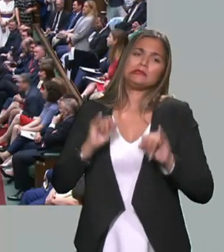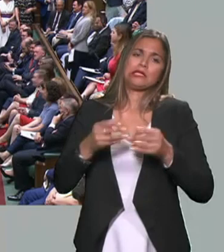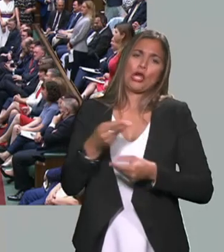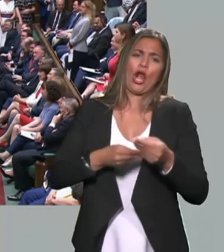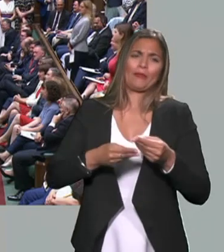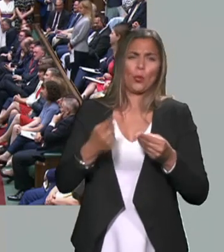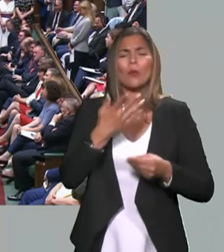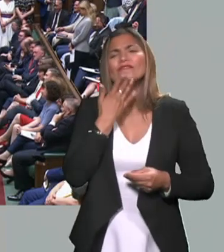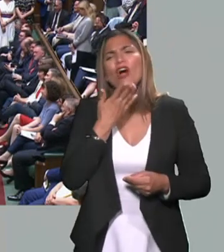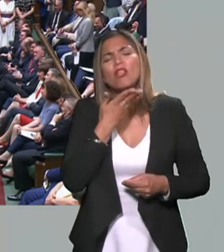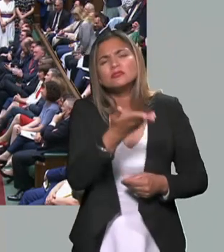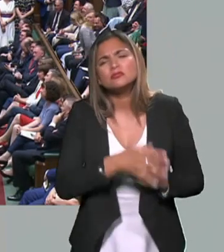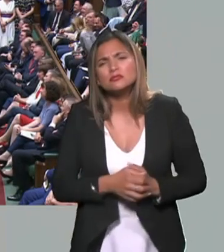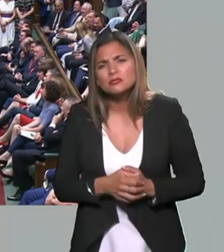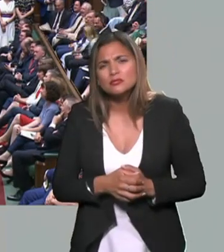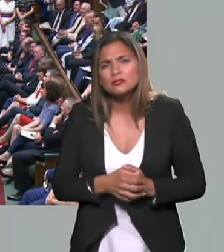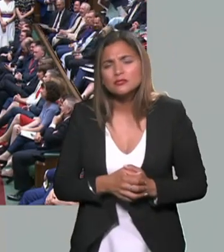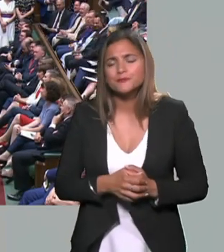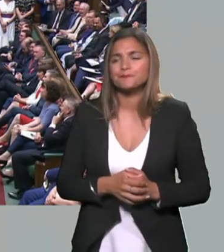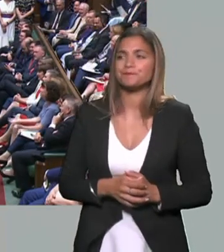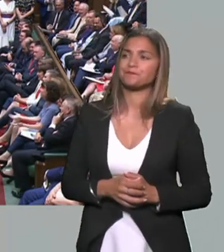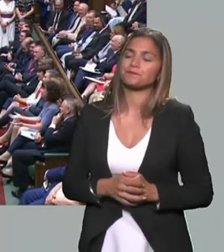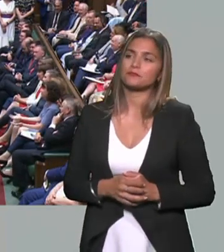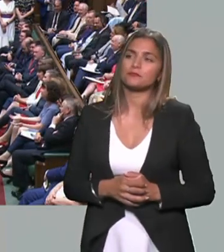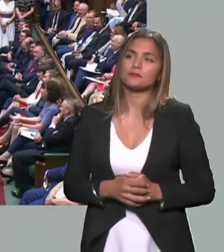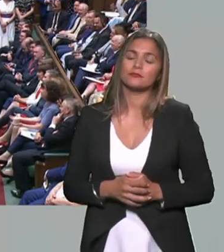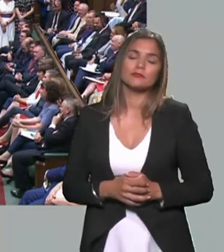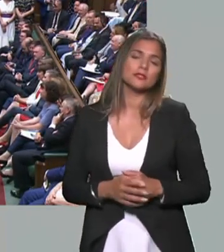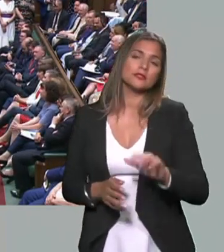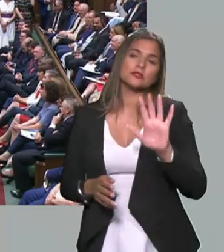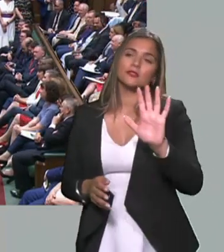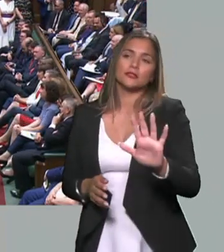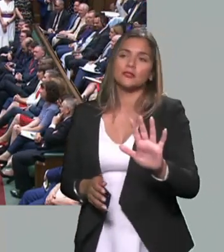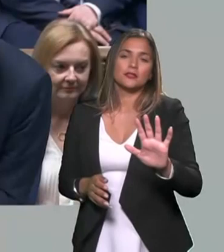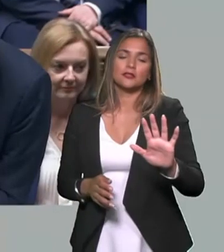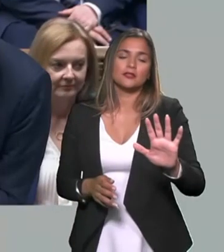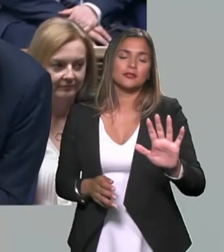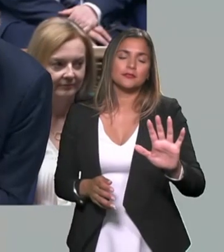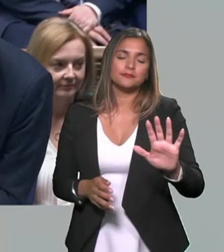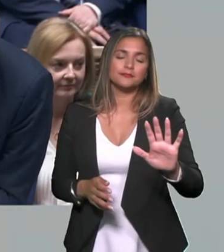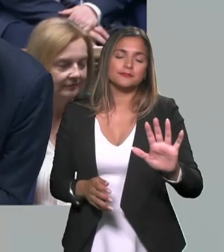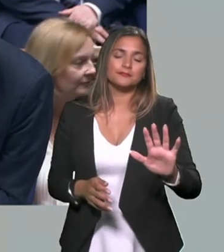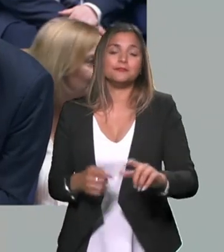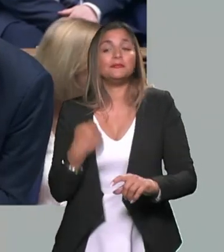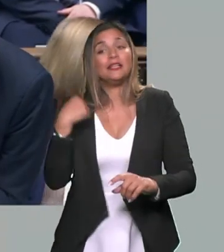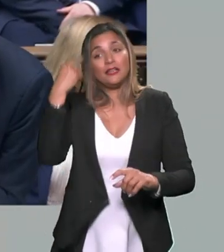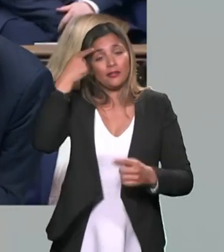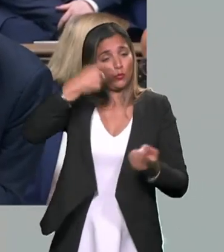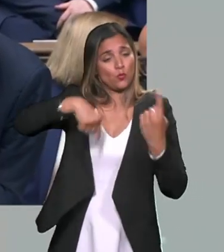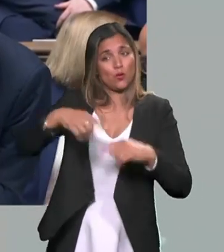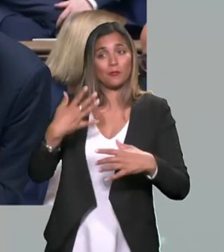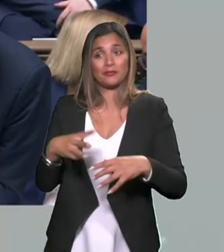Prime Minister. Mr. Speaker, I think everybody who's played a part in the last 3 years has